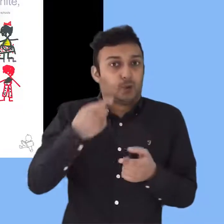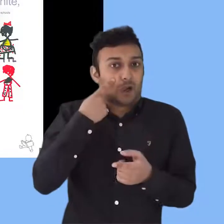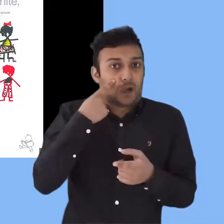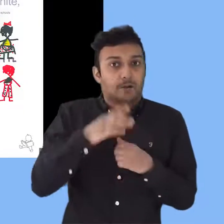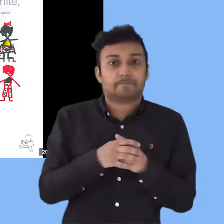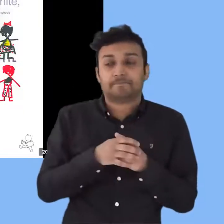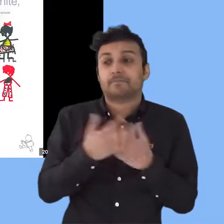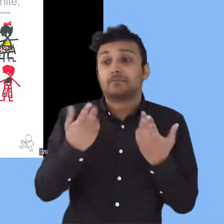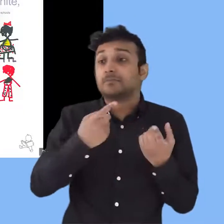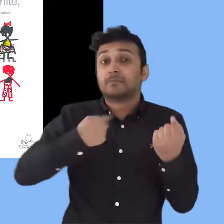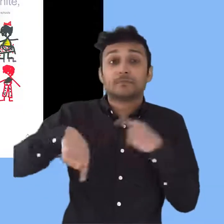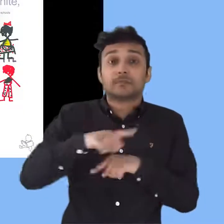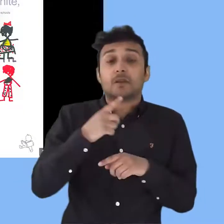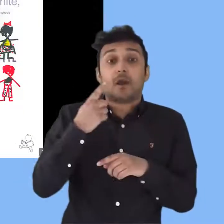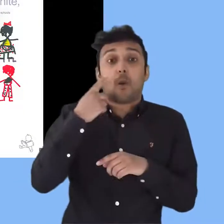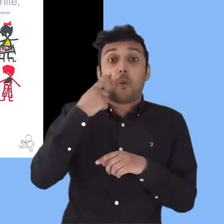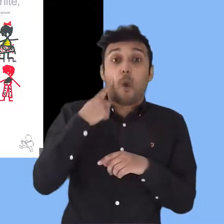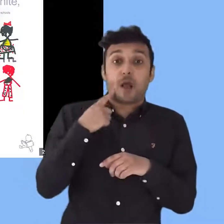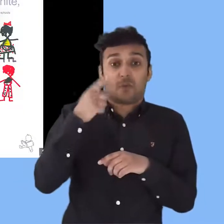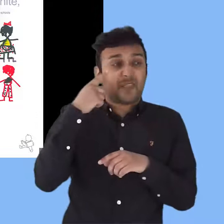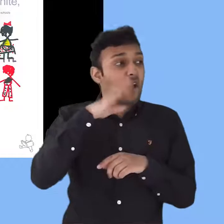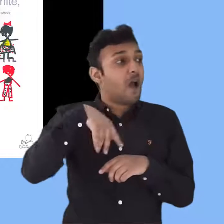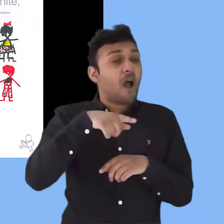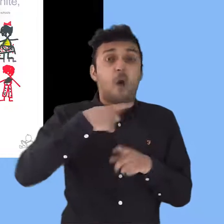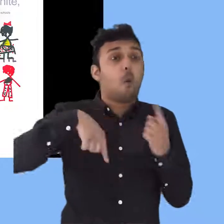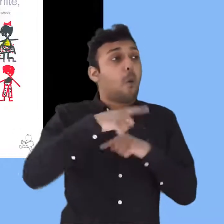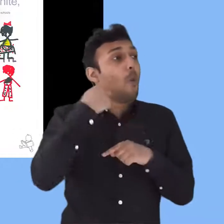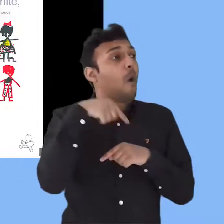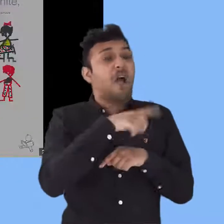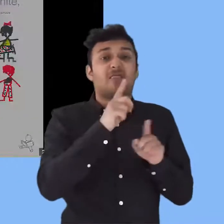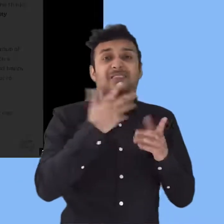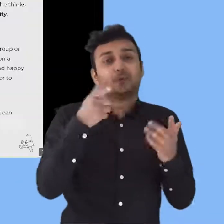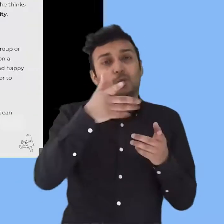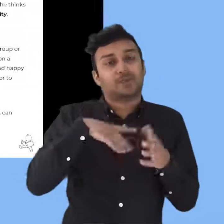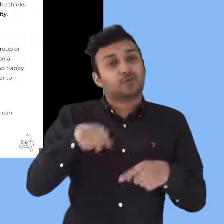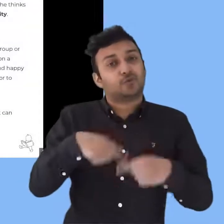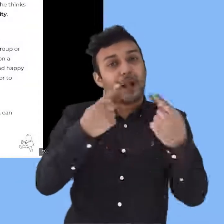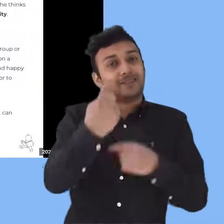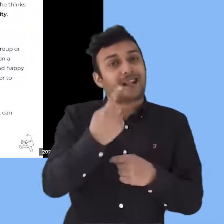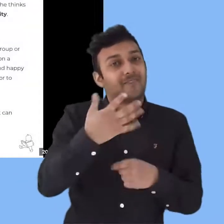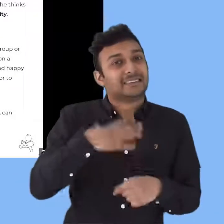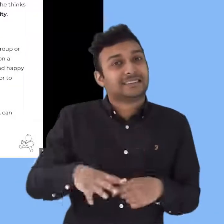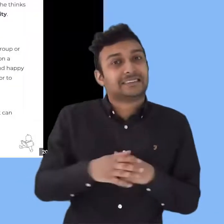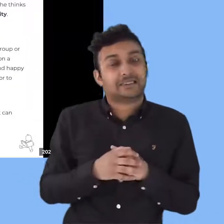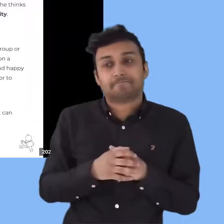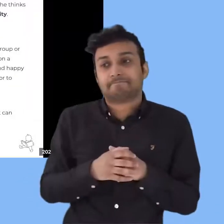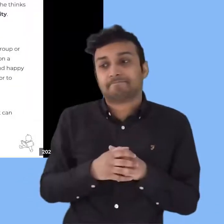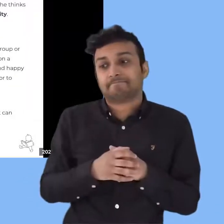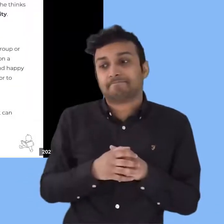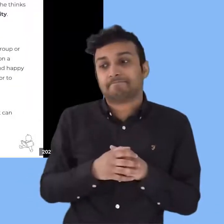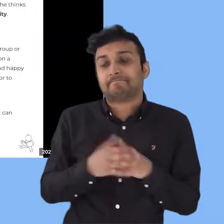we're all white here because we're all white here, please do challenge it. Okay, so this is